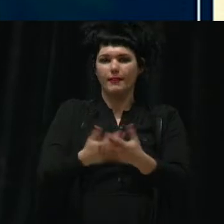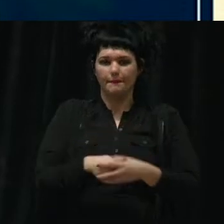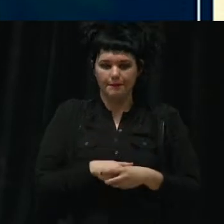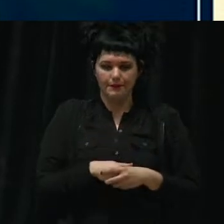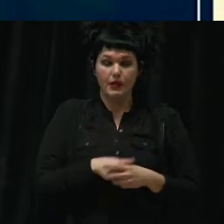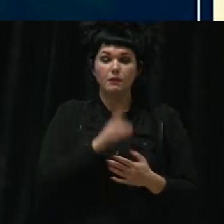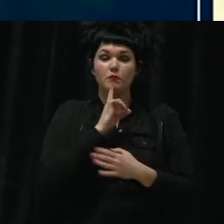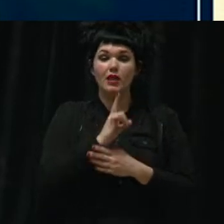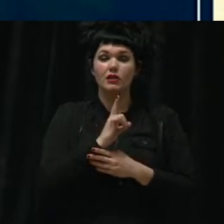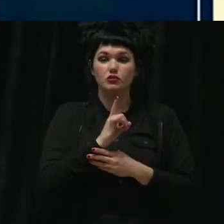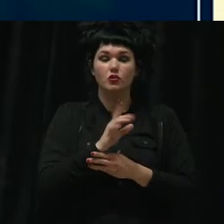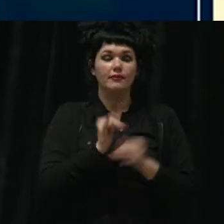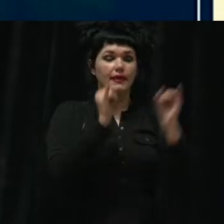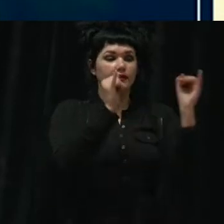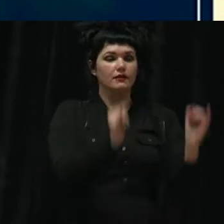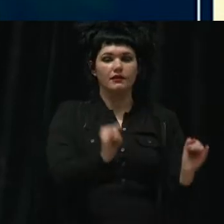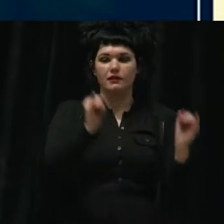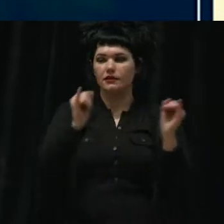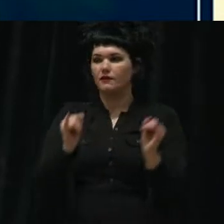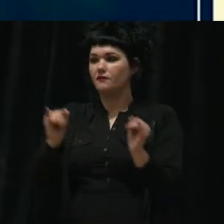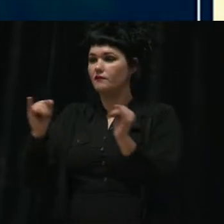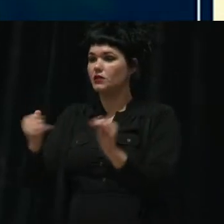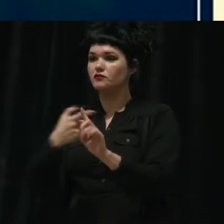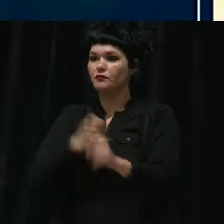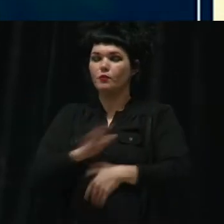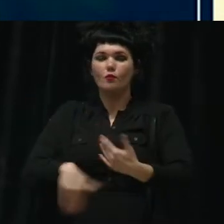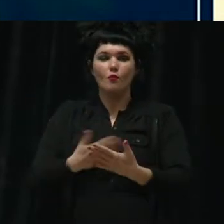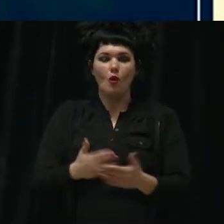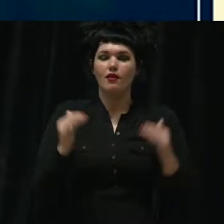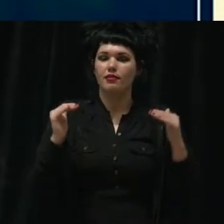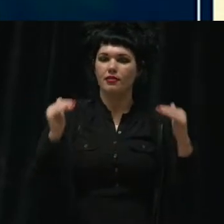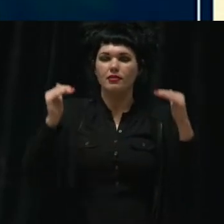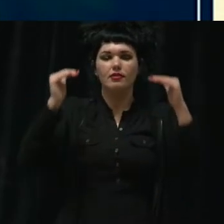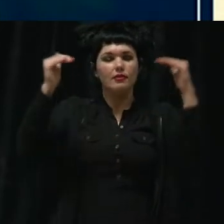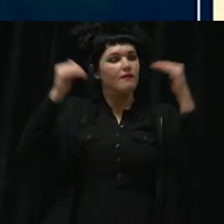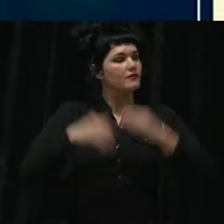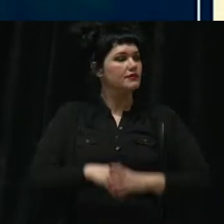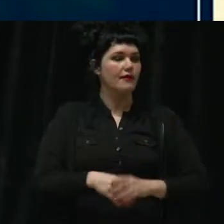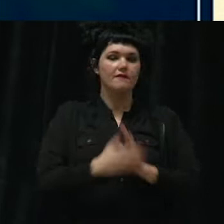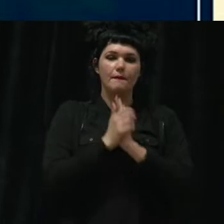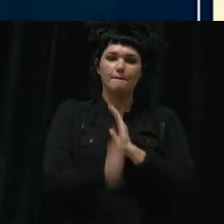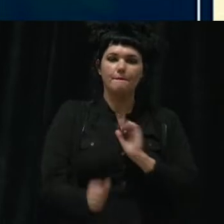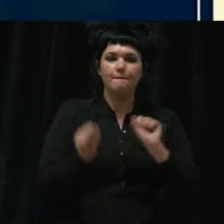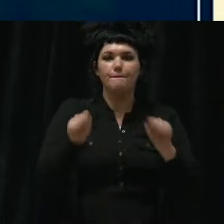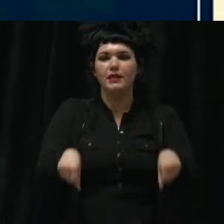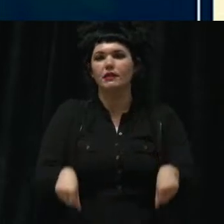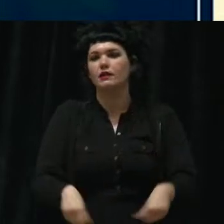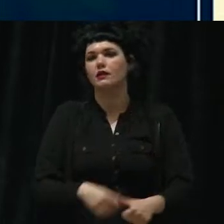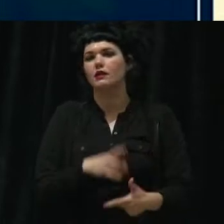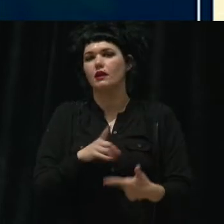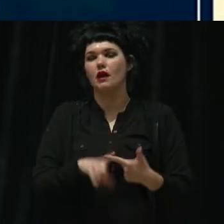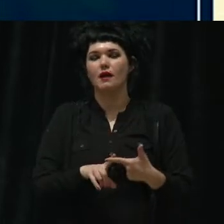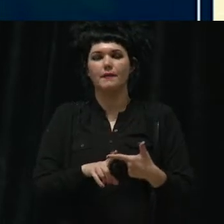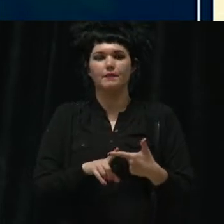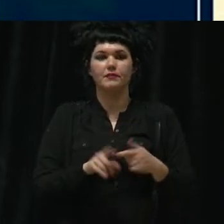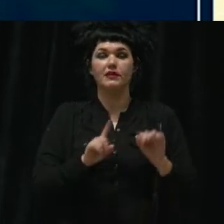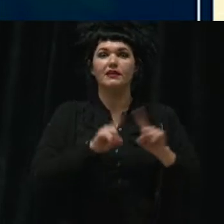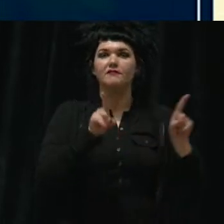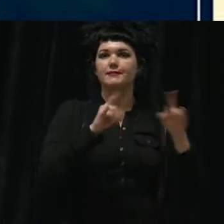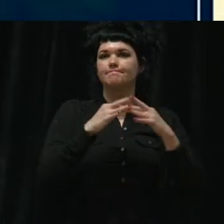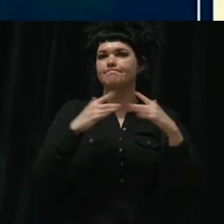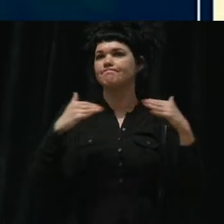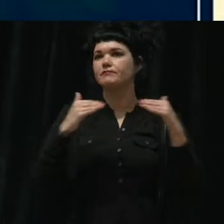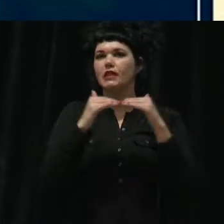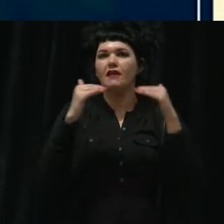that individuals across all levels of ability, across different levels